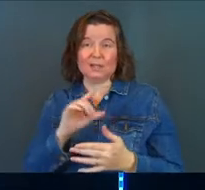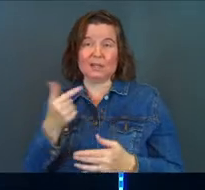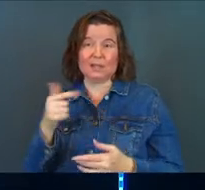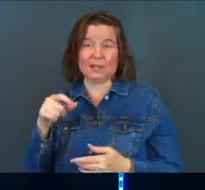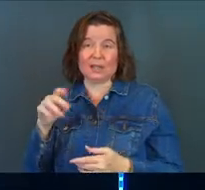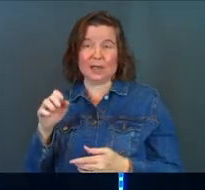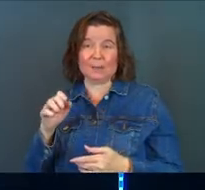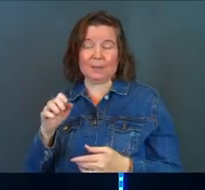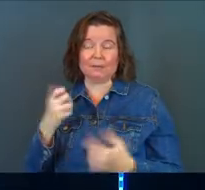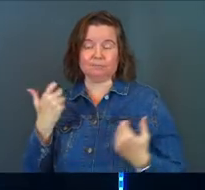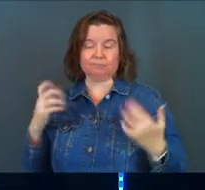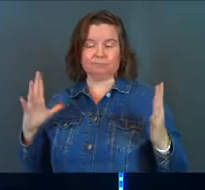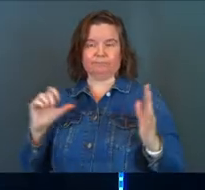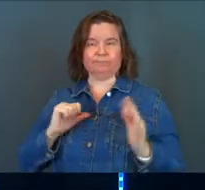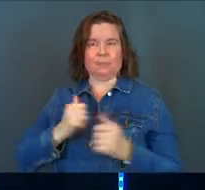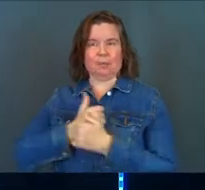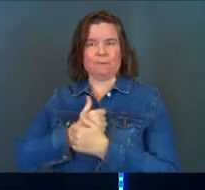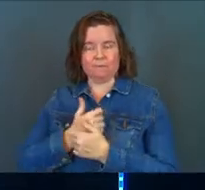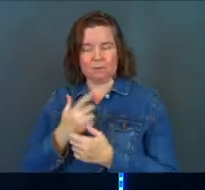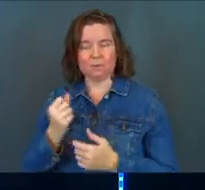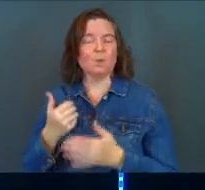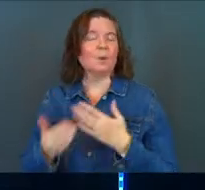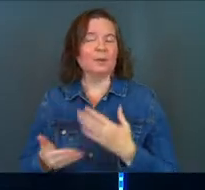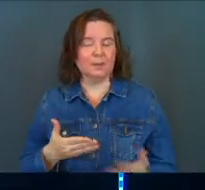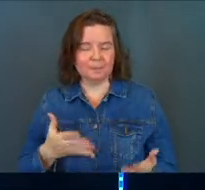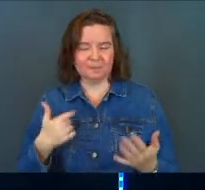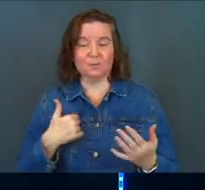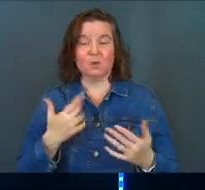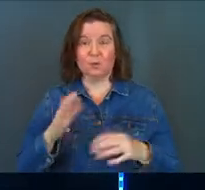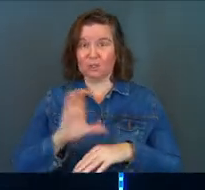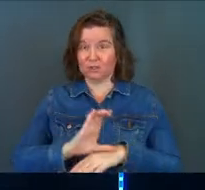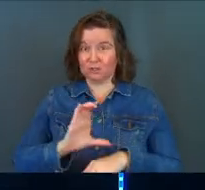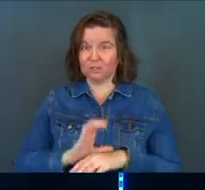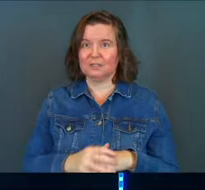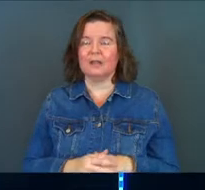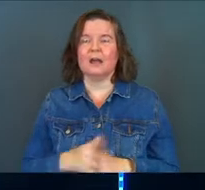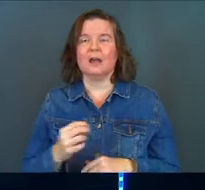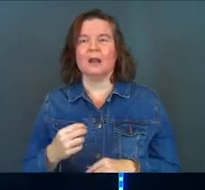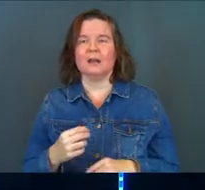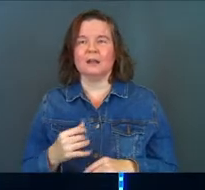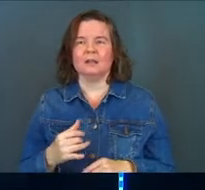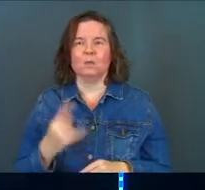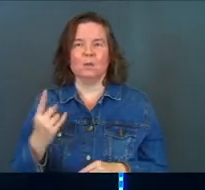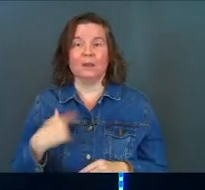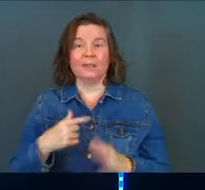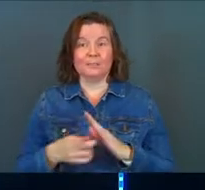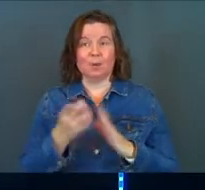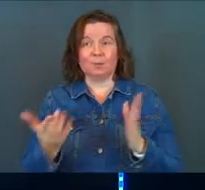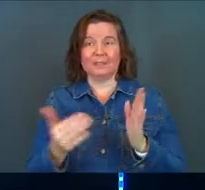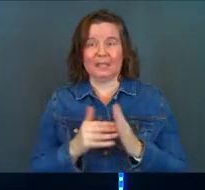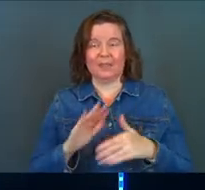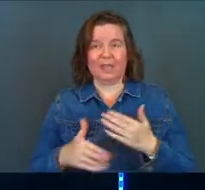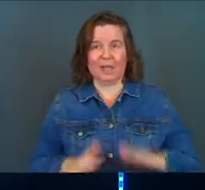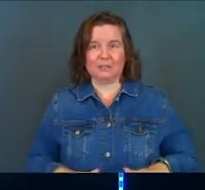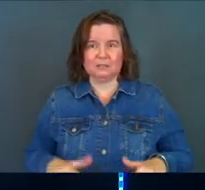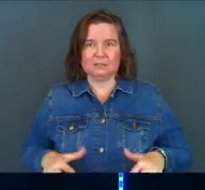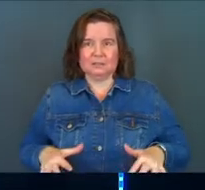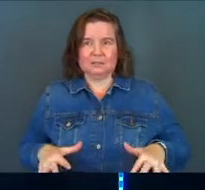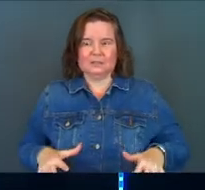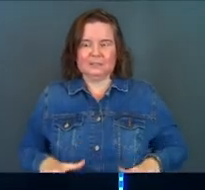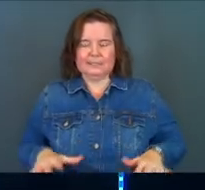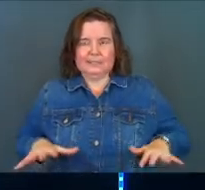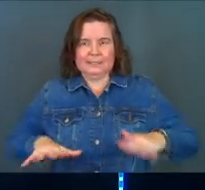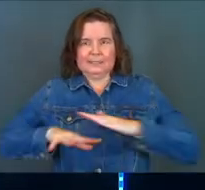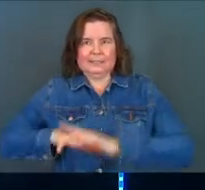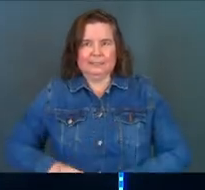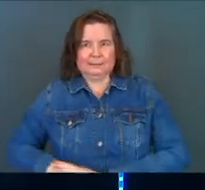agape, selfless love. And so anyway, so we're in church, and it's like, it's one of these moments again, the hands are kind of trembling. It's like, no,